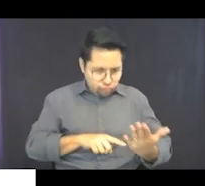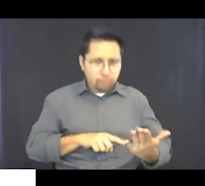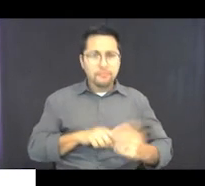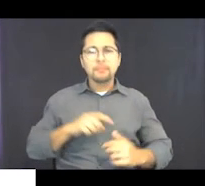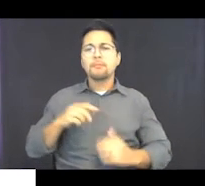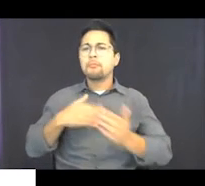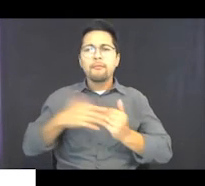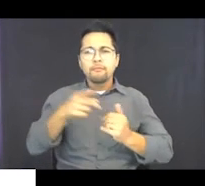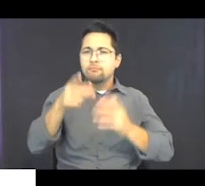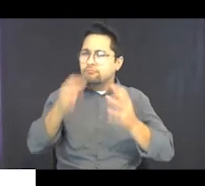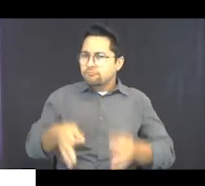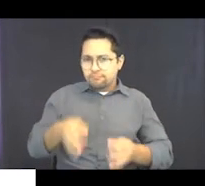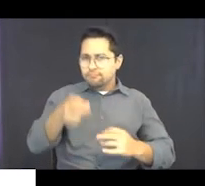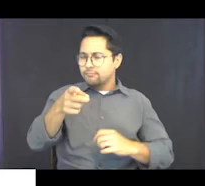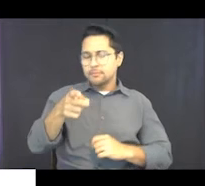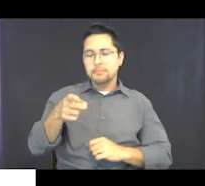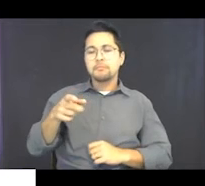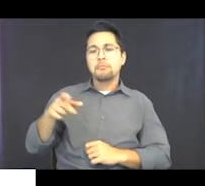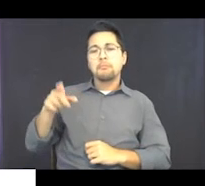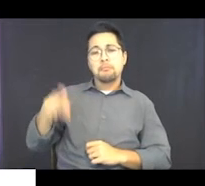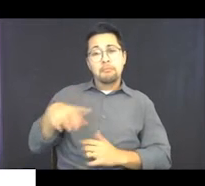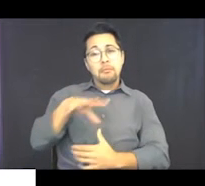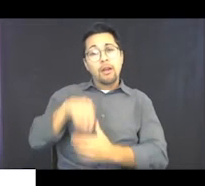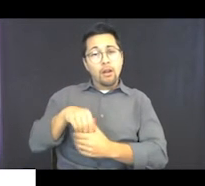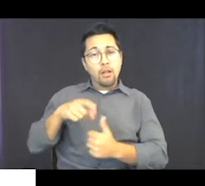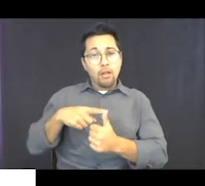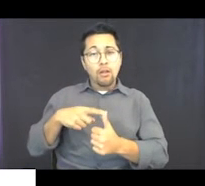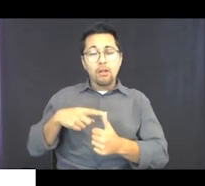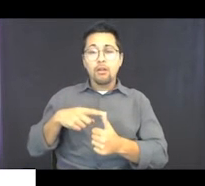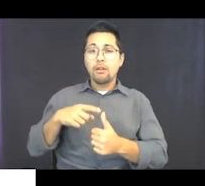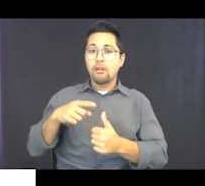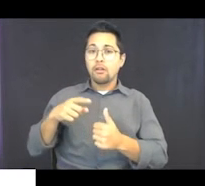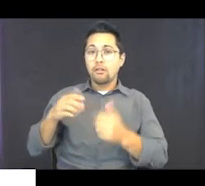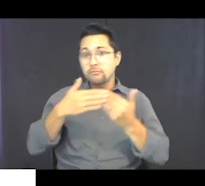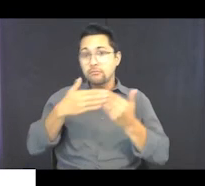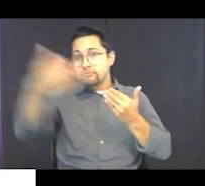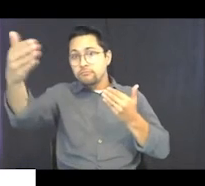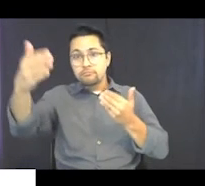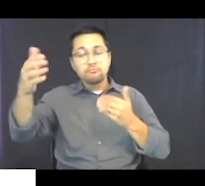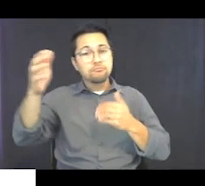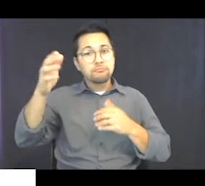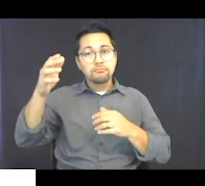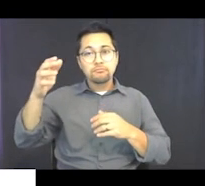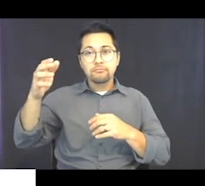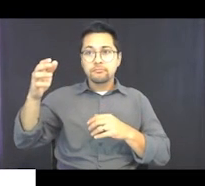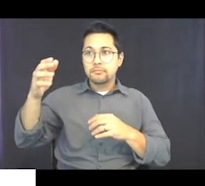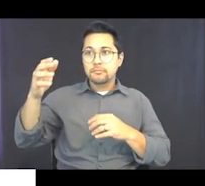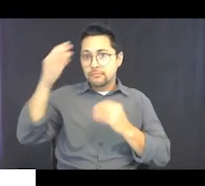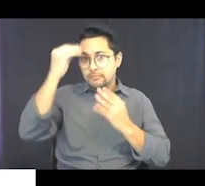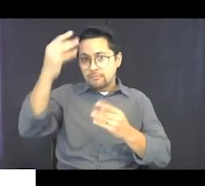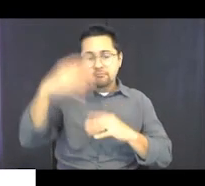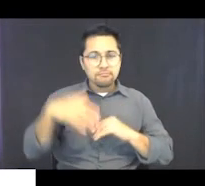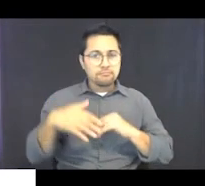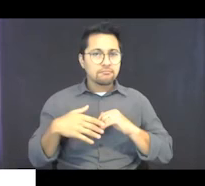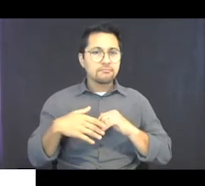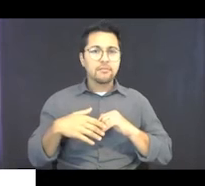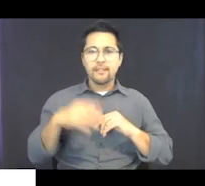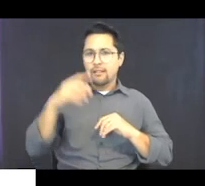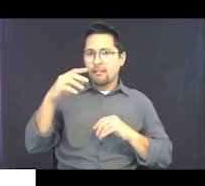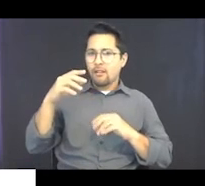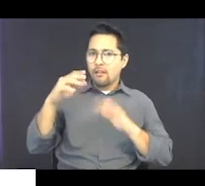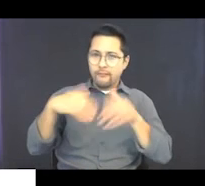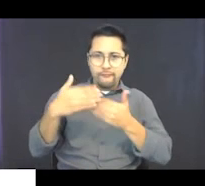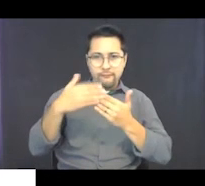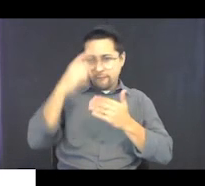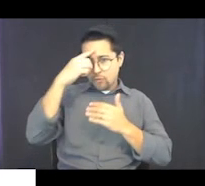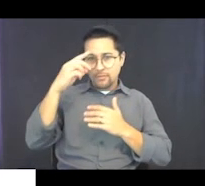record keeping you choose must include a good long game. Remember, you've got to keep all records for 6 years,